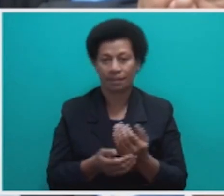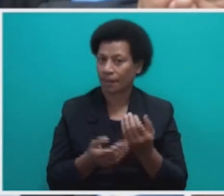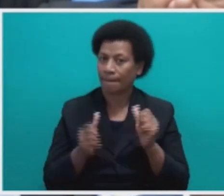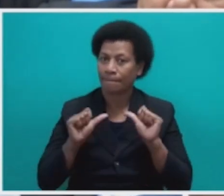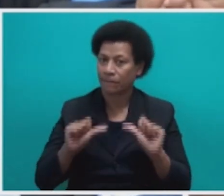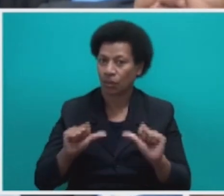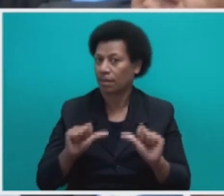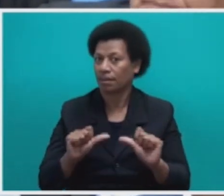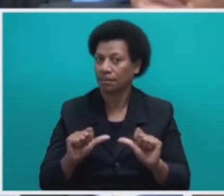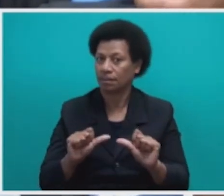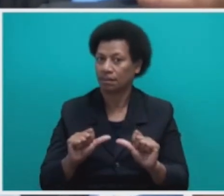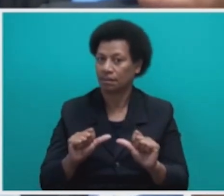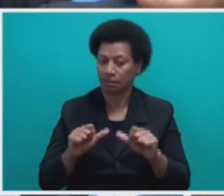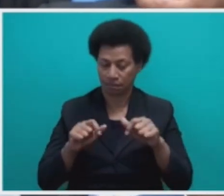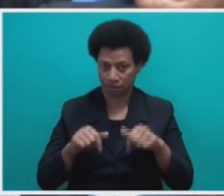in Fiji.